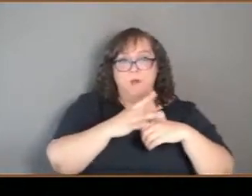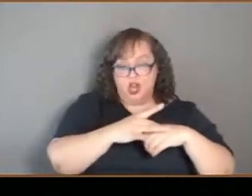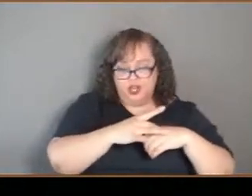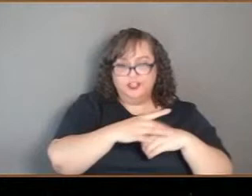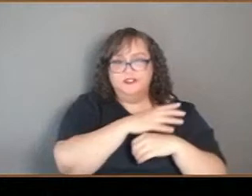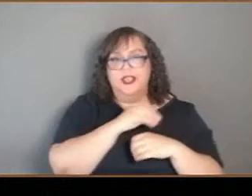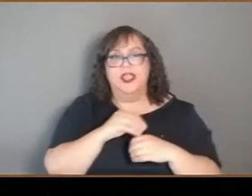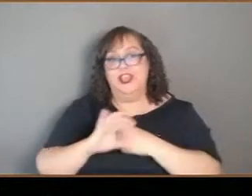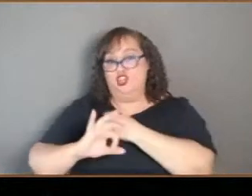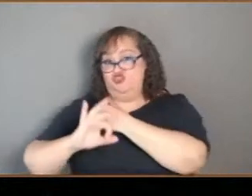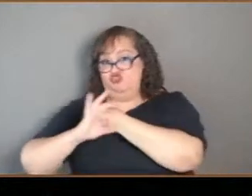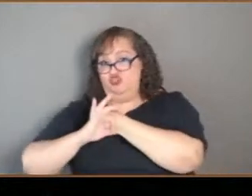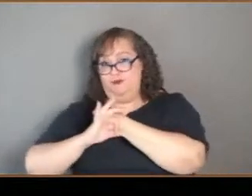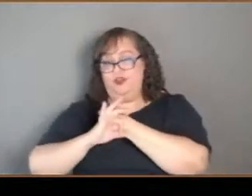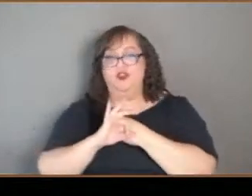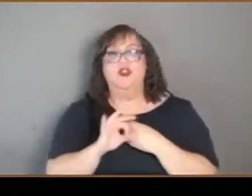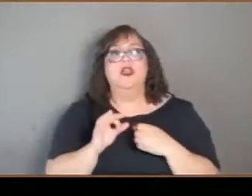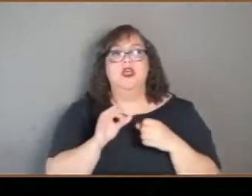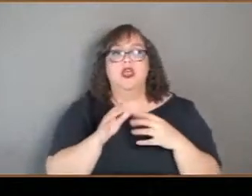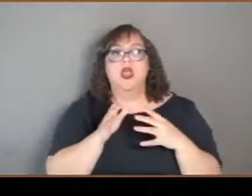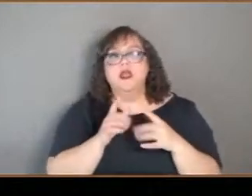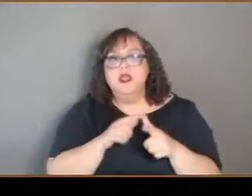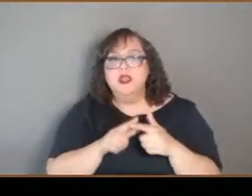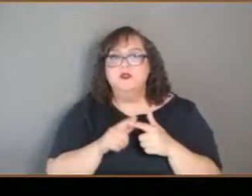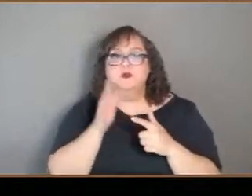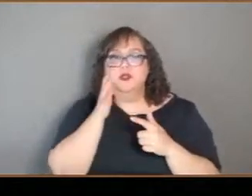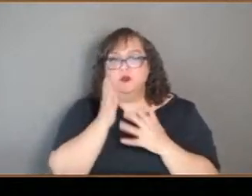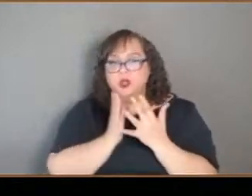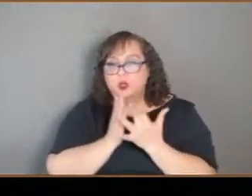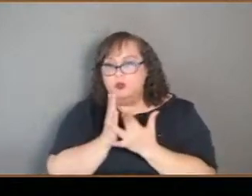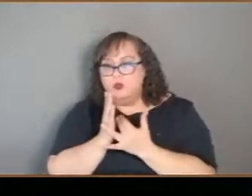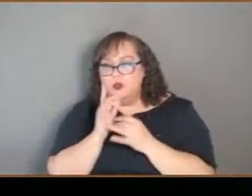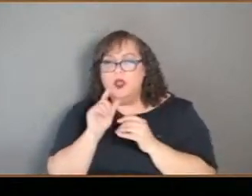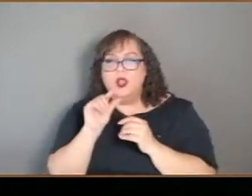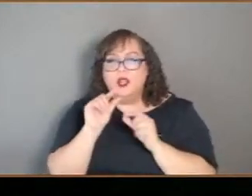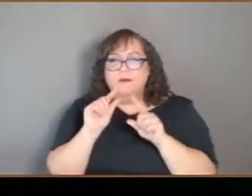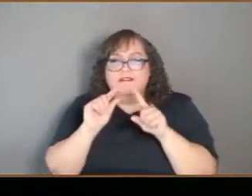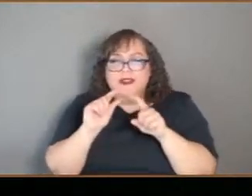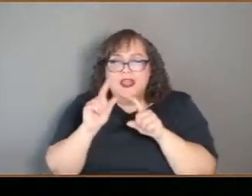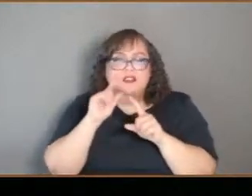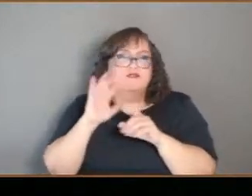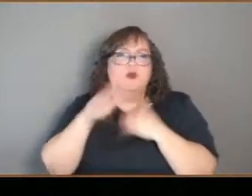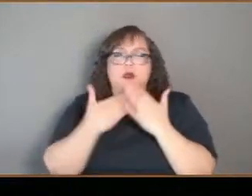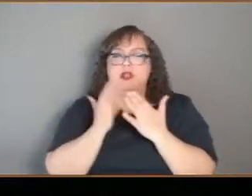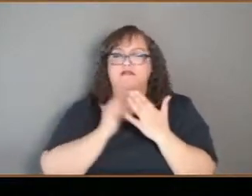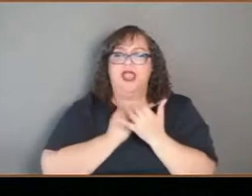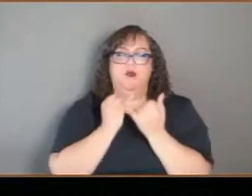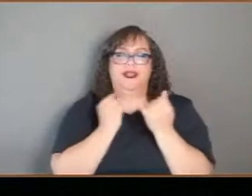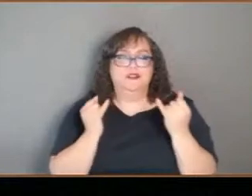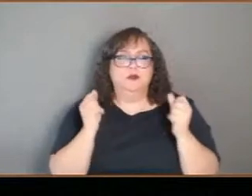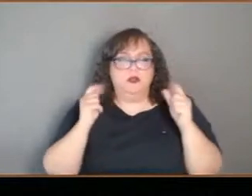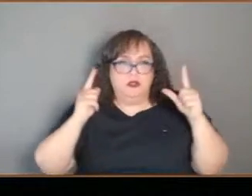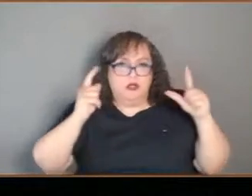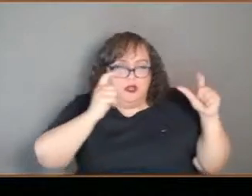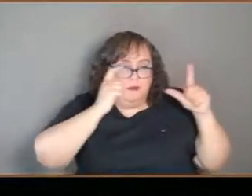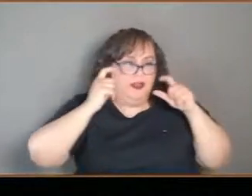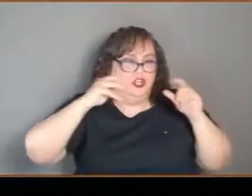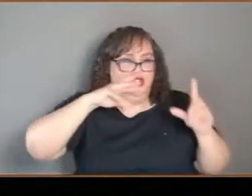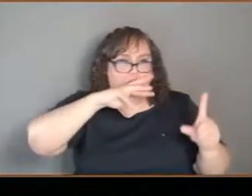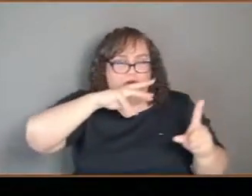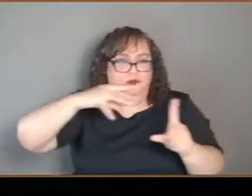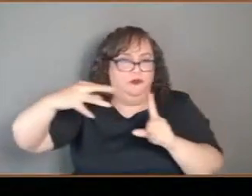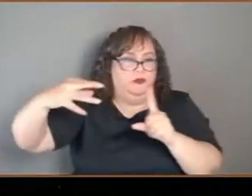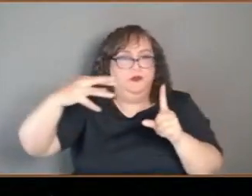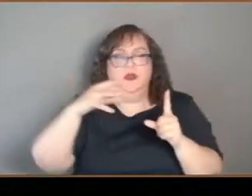Oda Hansen. That gives us a little bit of sort of a test for all of our instruments. We'll be able to take images and just kind of get our sequencing